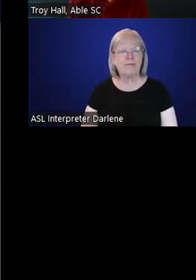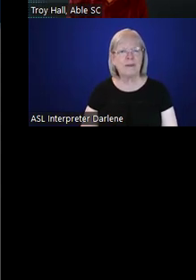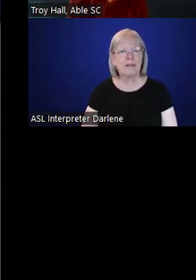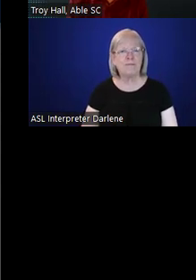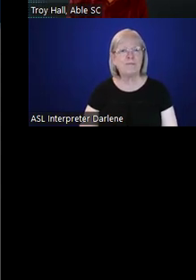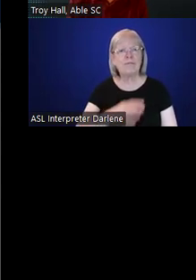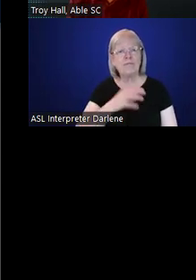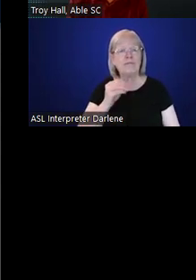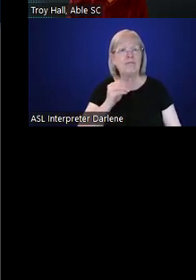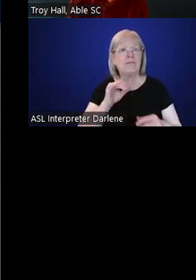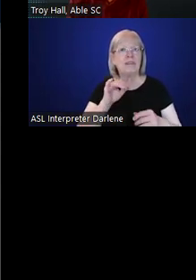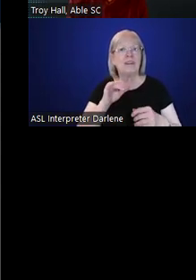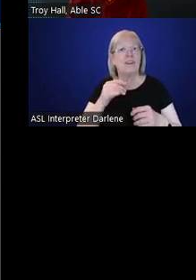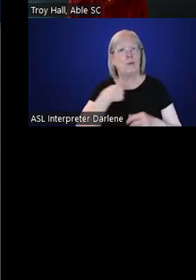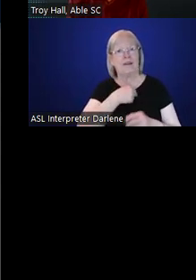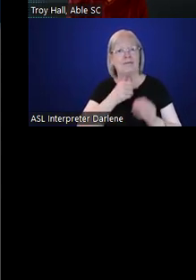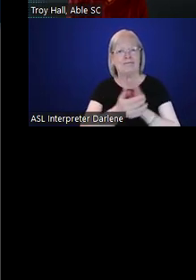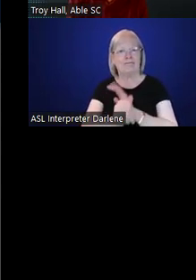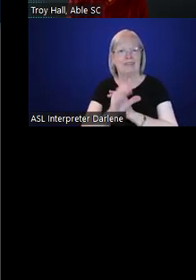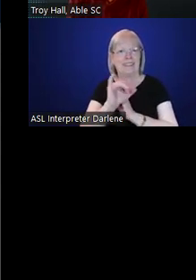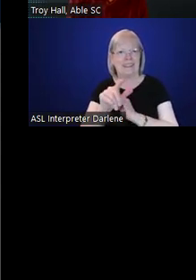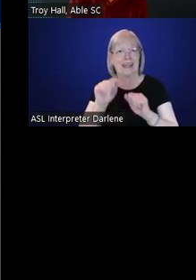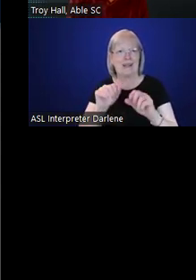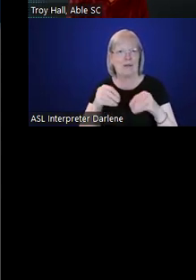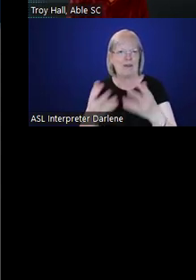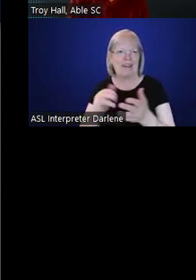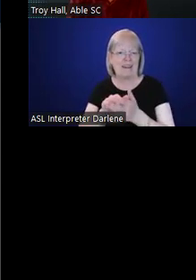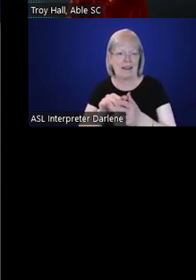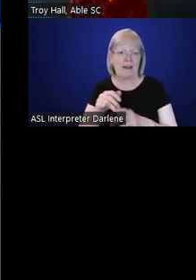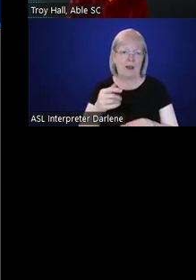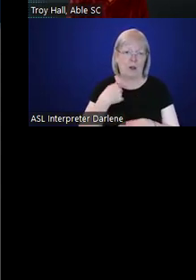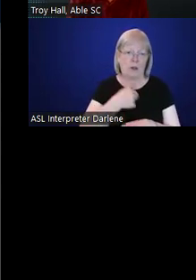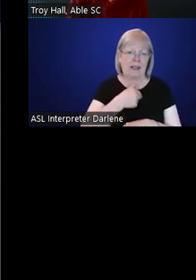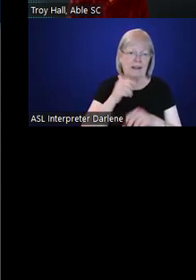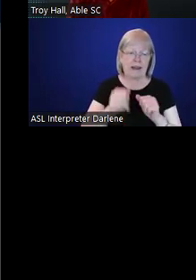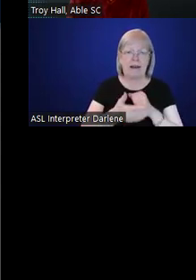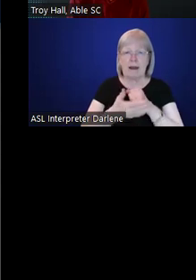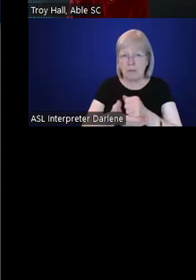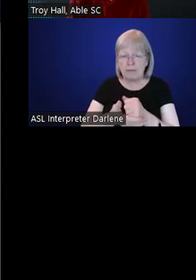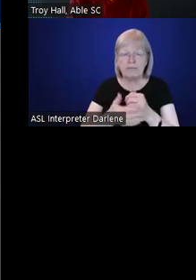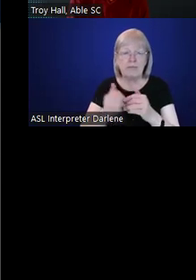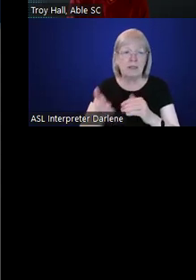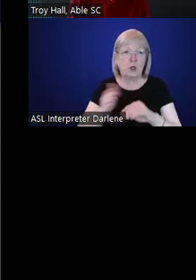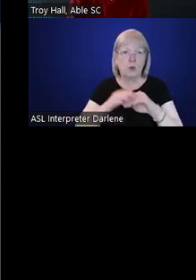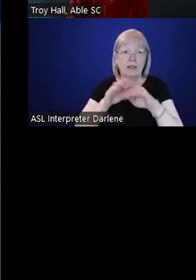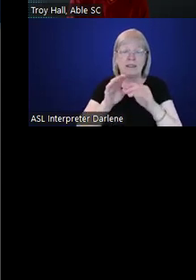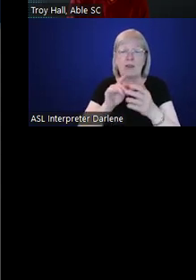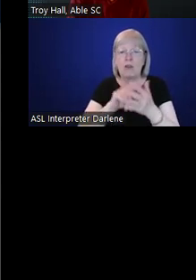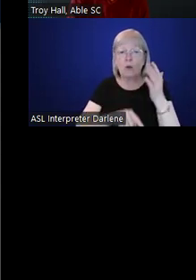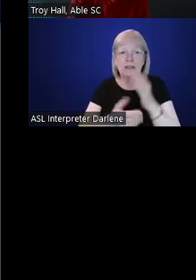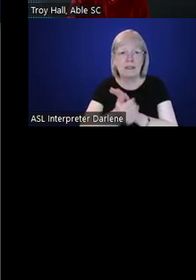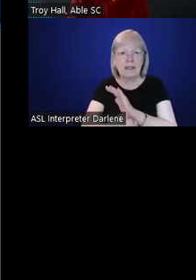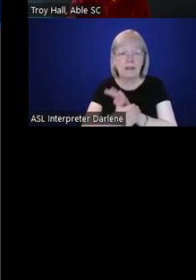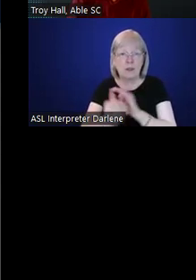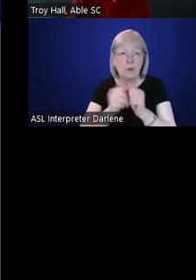in a way that only SILS can. So we can build up those skills in students. We can help provide that